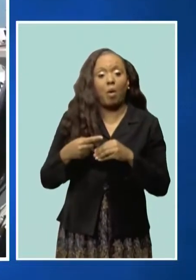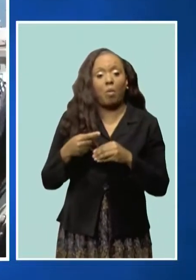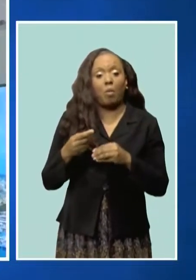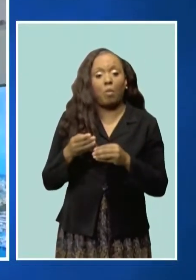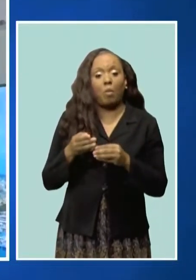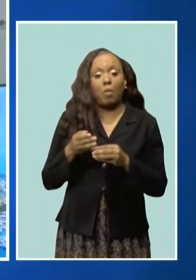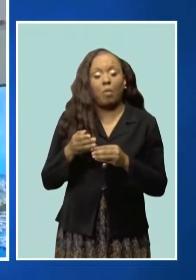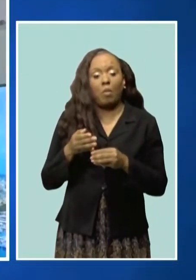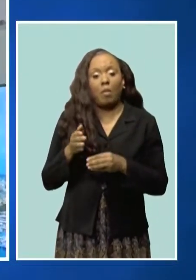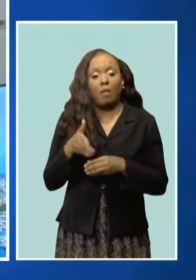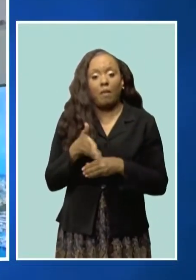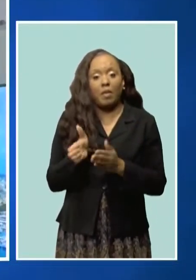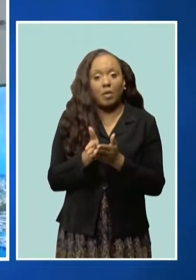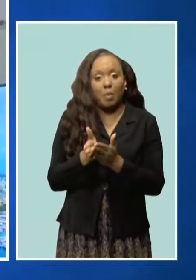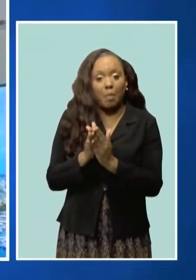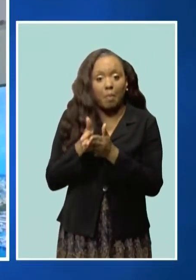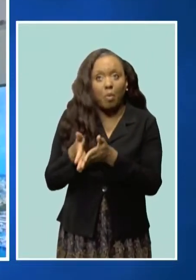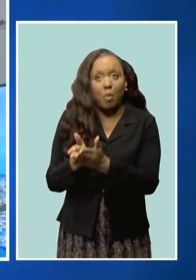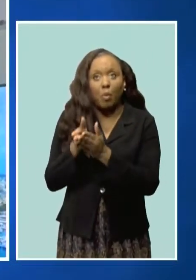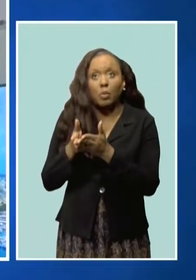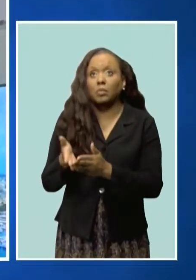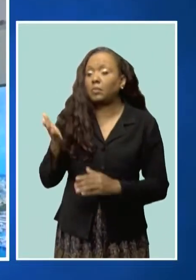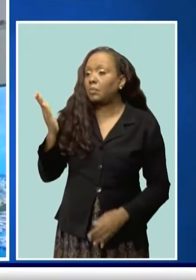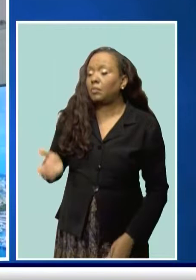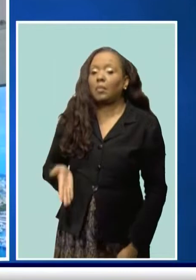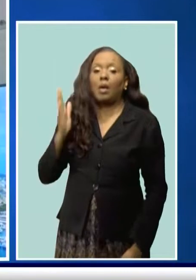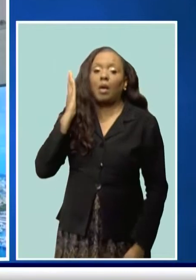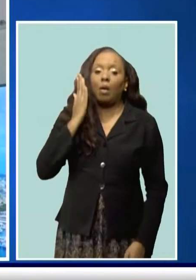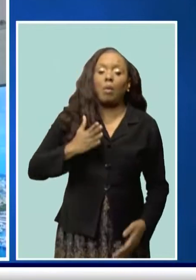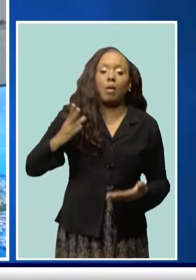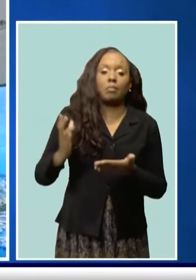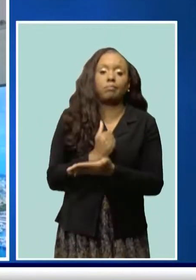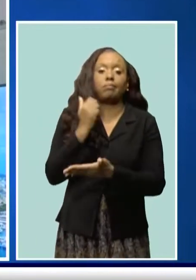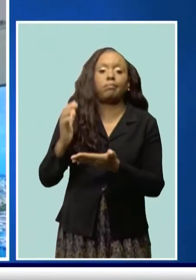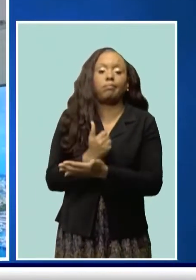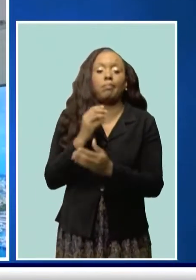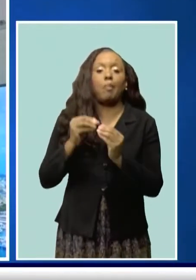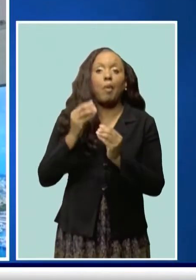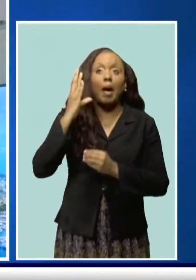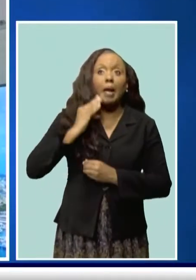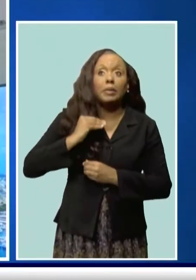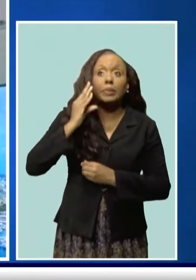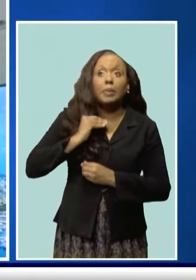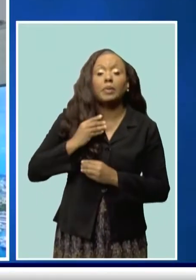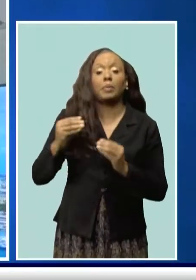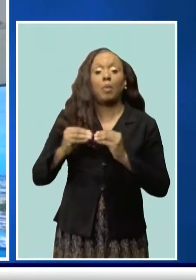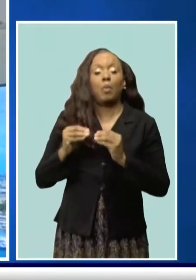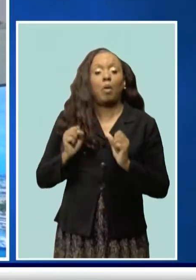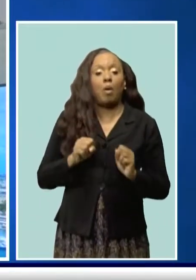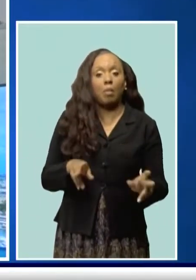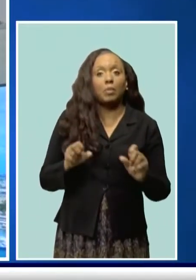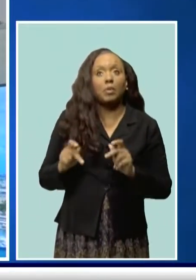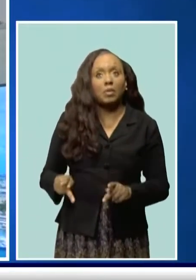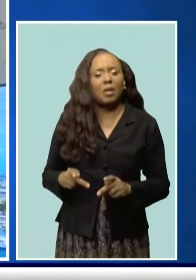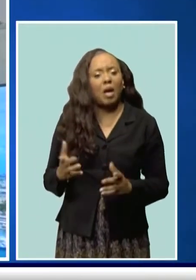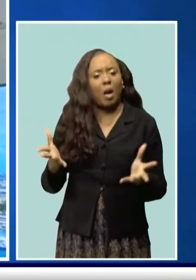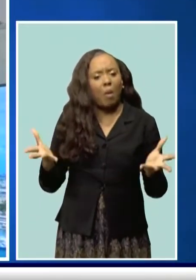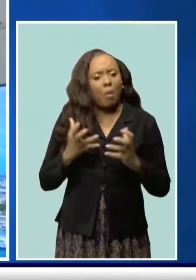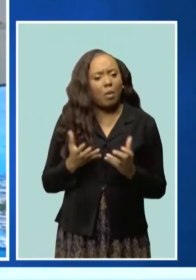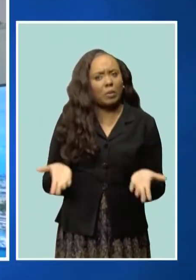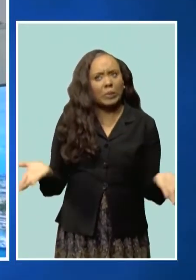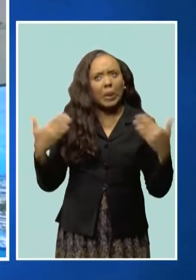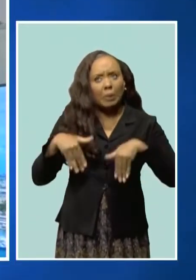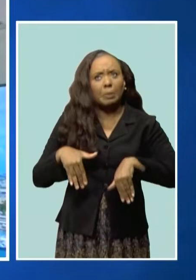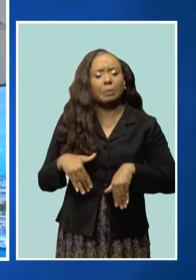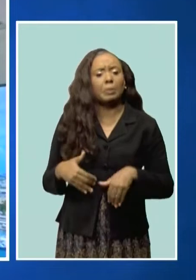it will help young fishermen to gain more experiences and chances. I would like more of the youth to come my trade, because the